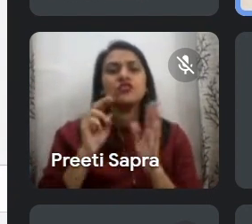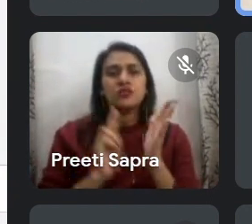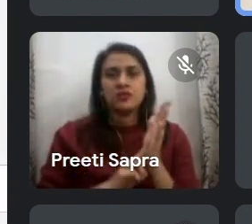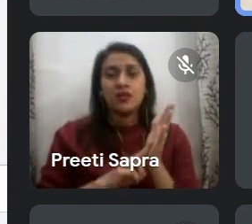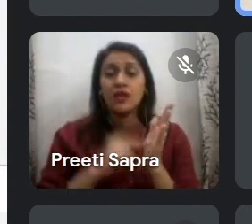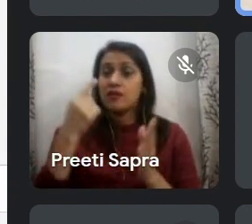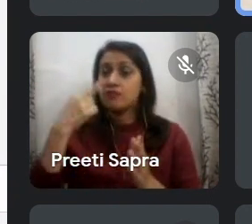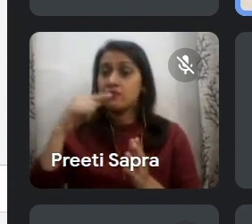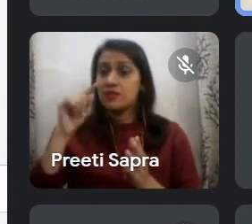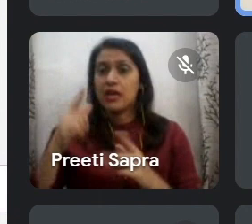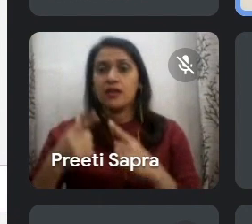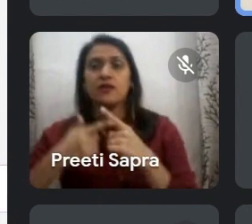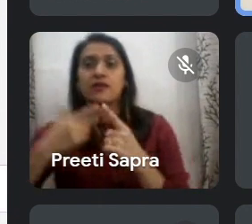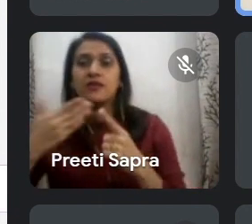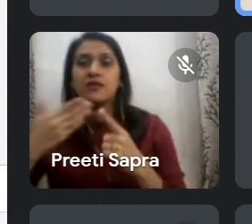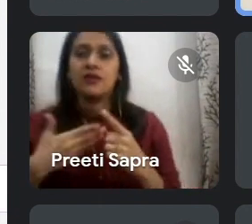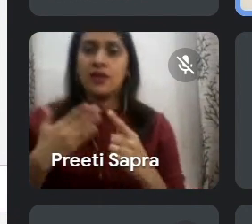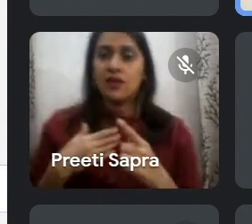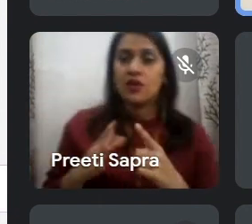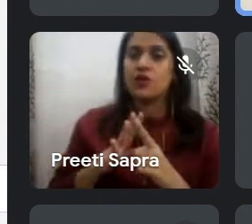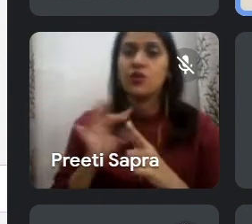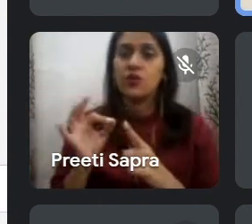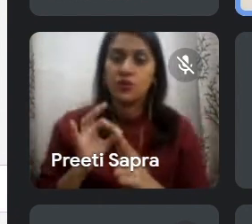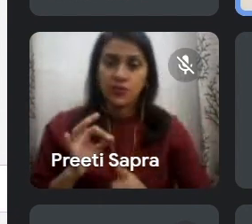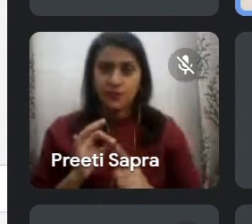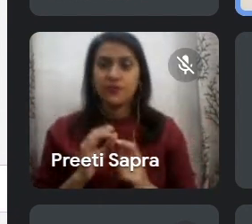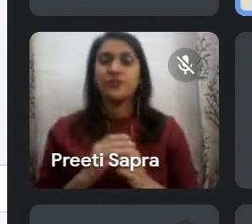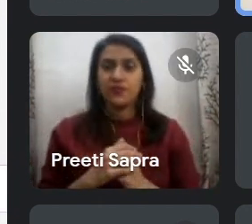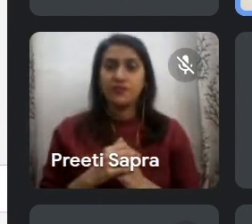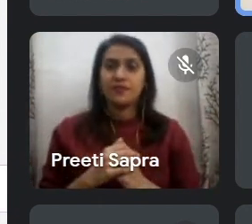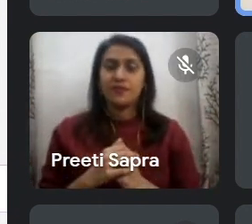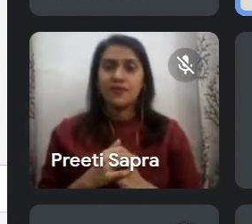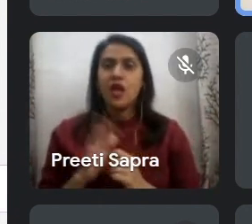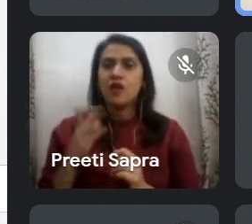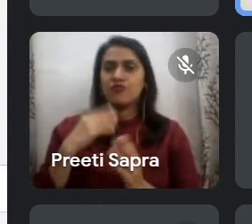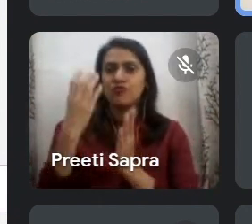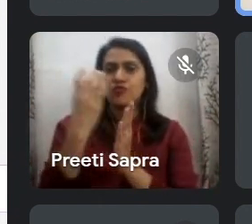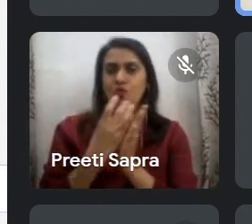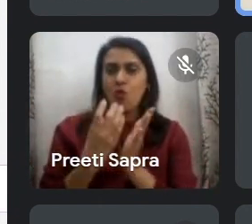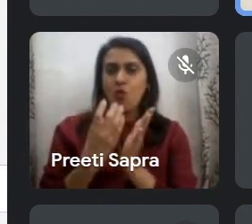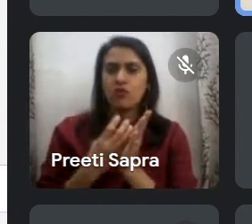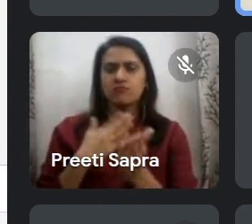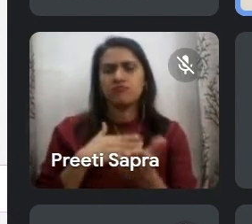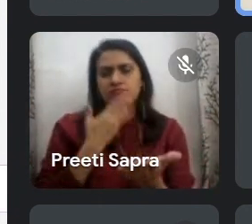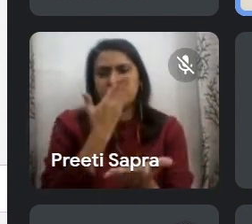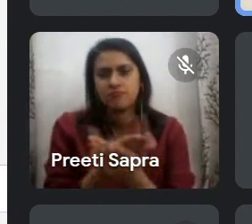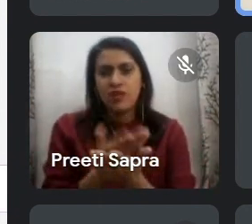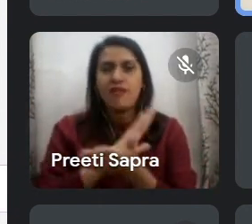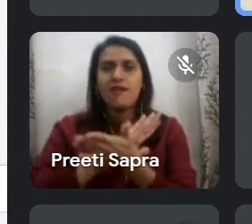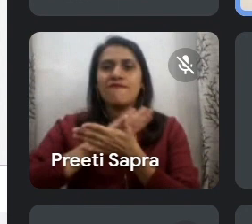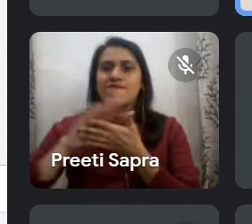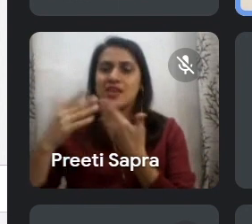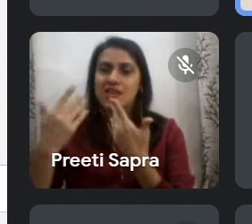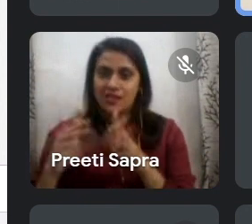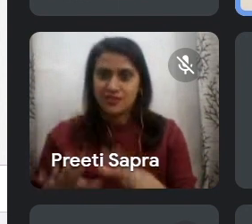at that moment. So I took up course, and I finished that. And then like